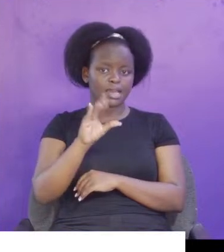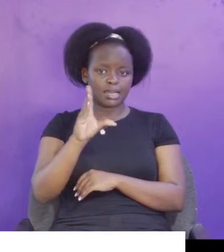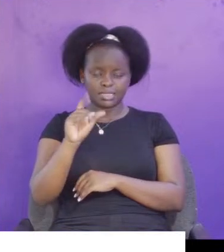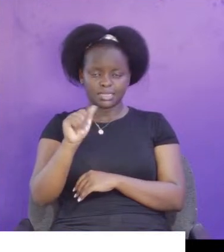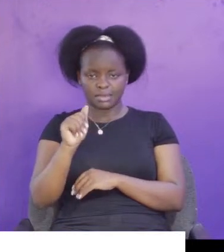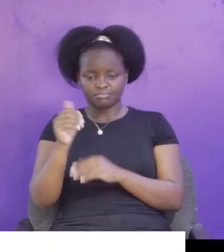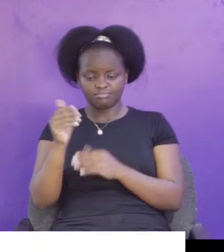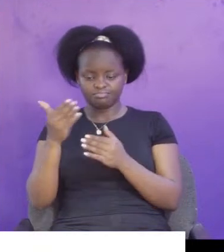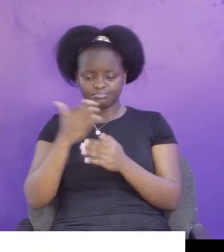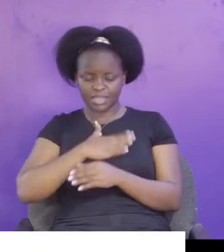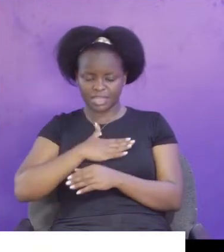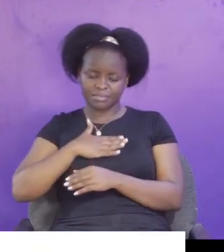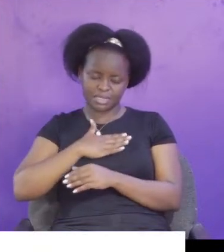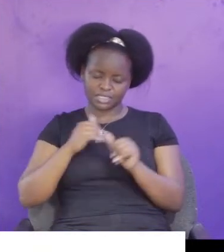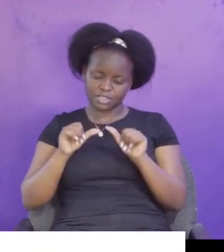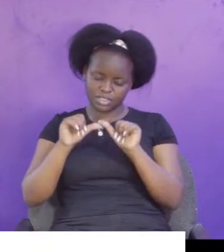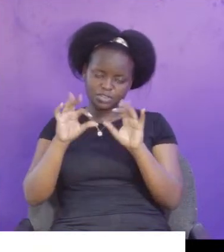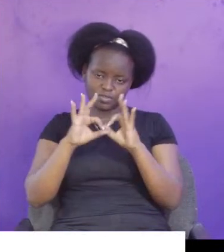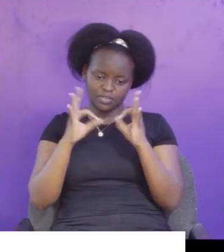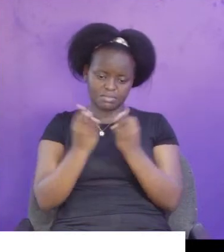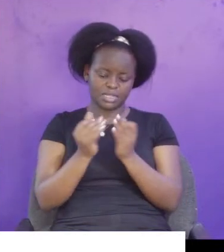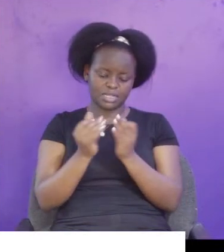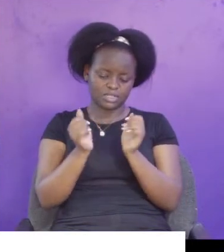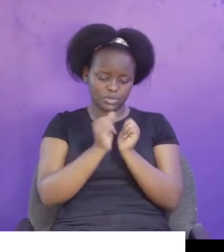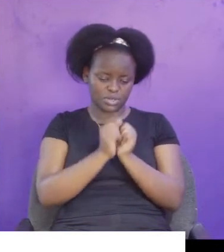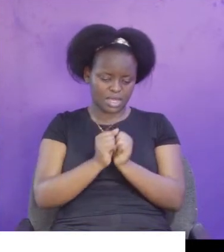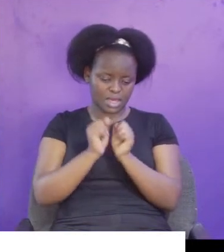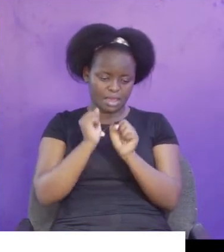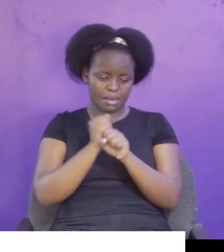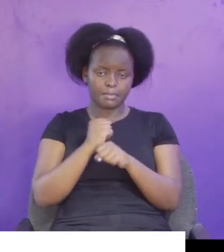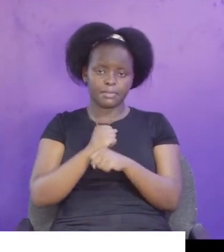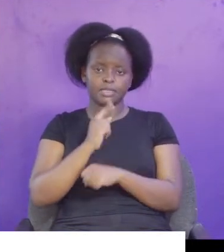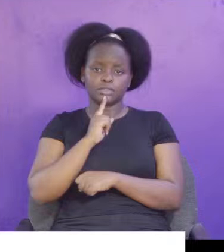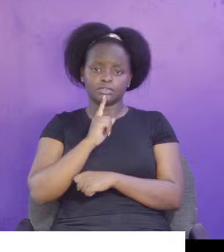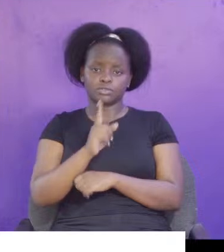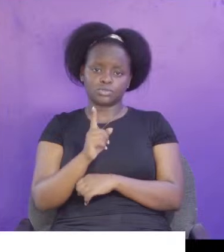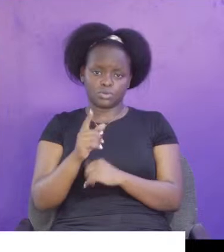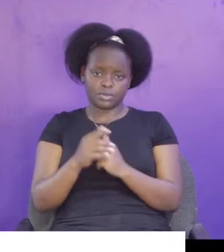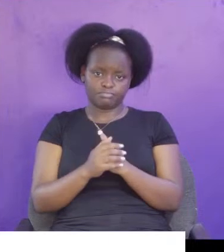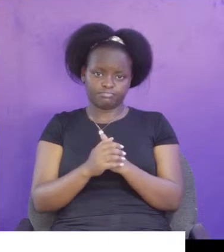the family together and make sure that